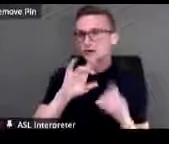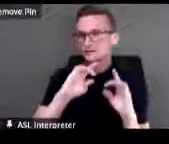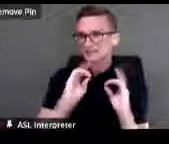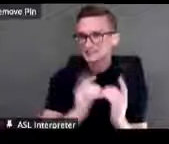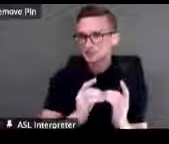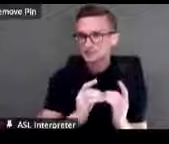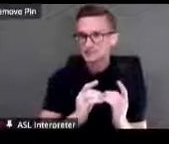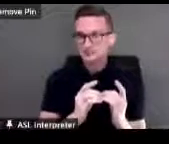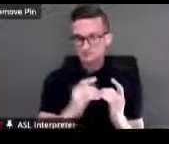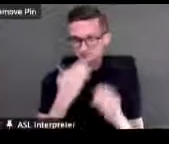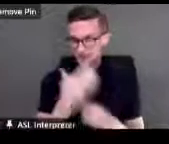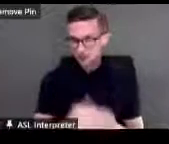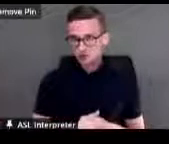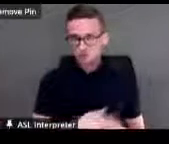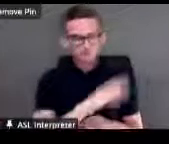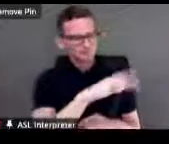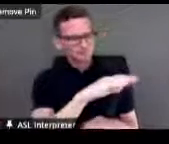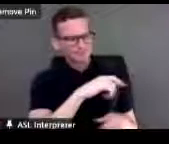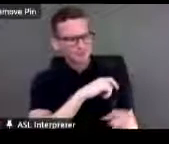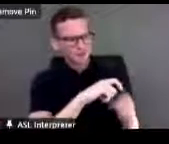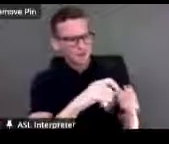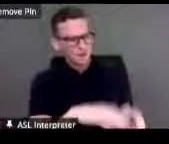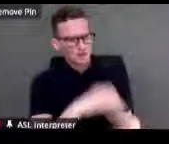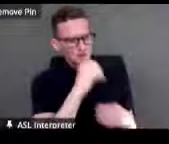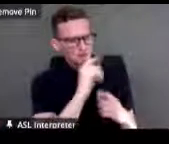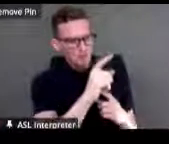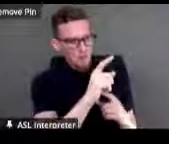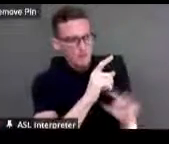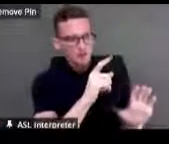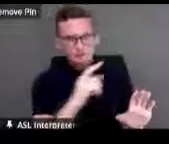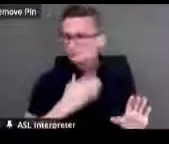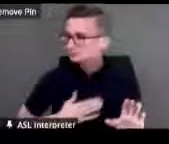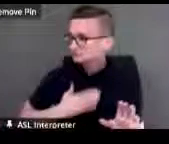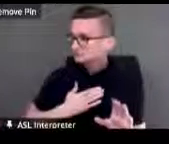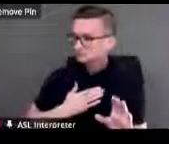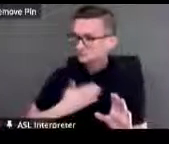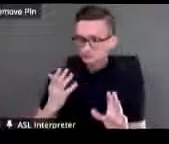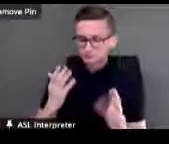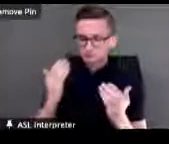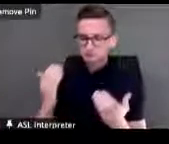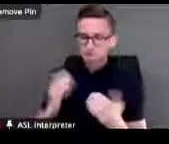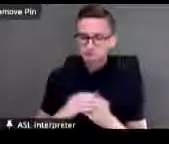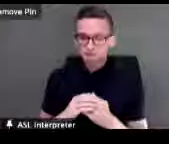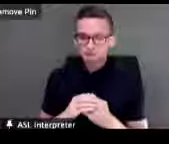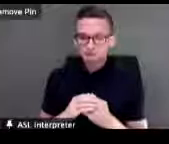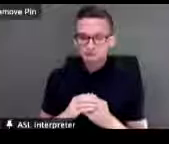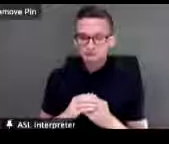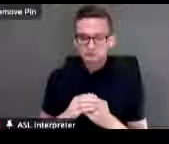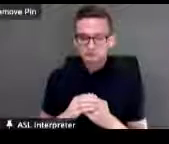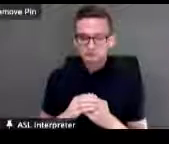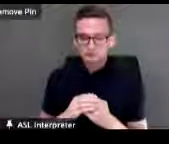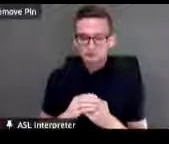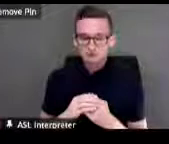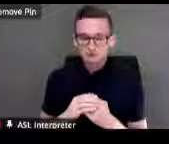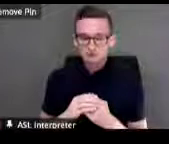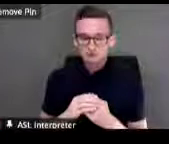1 minute, caller, please. Yes, ma'am. Yes, ma'am. Could you please clarify, you're very clear about saying it's not Simi